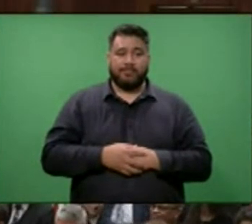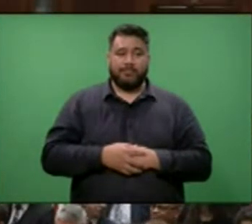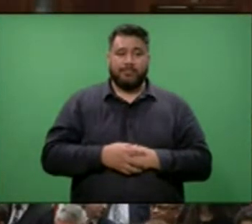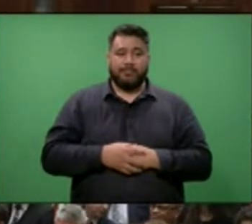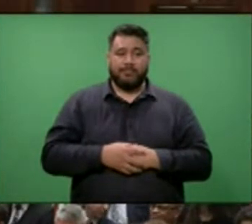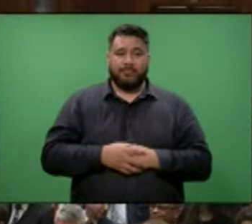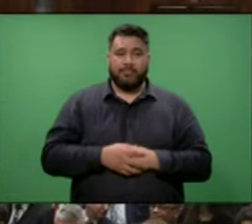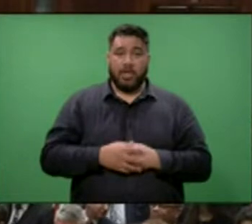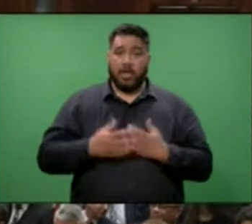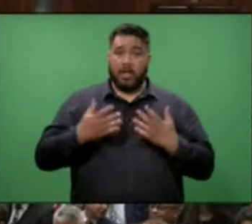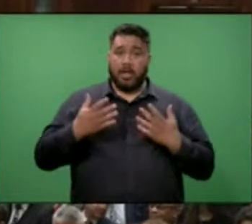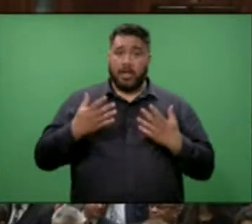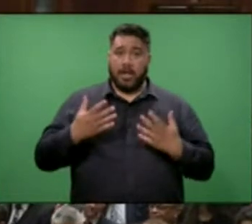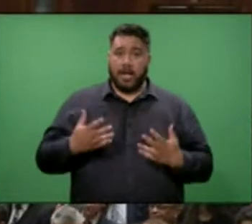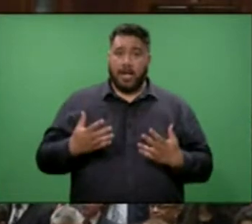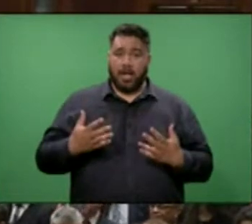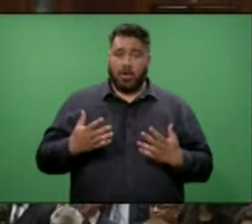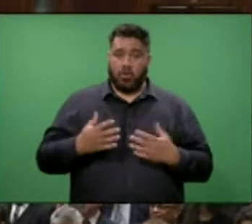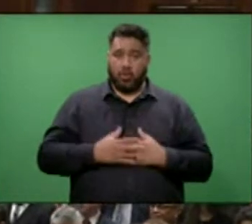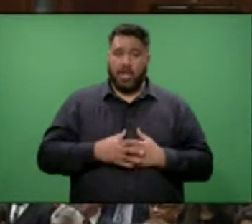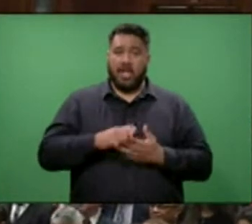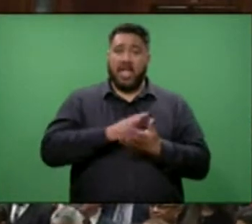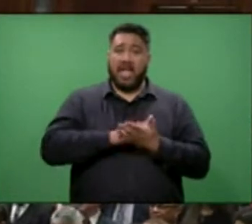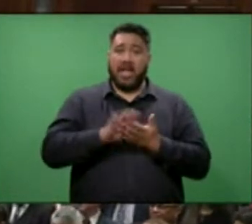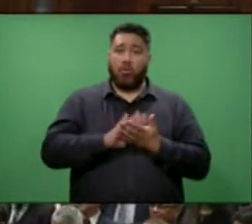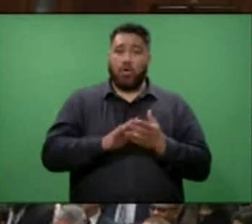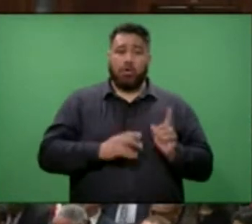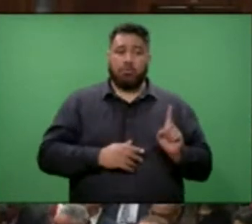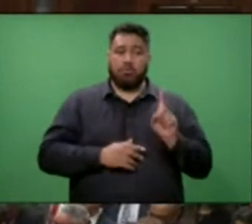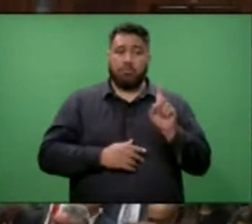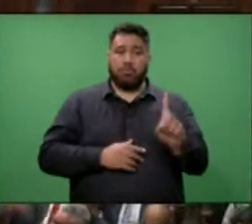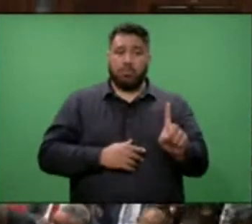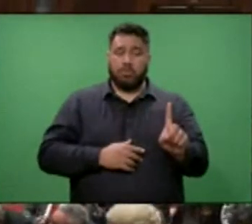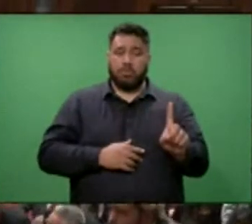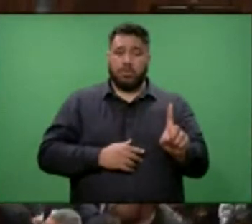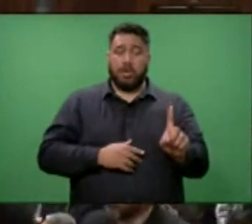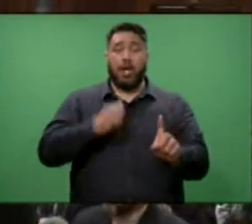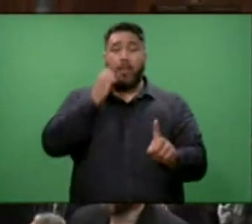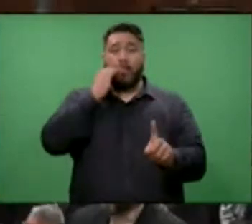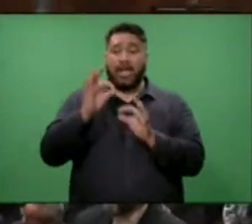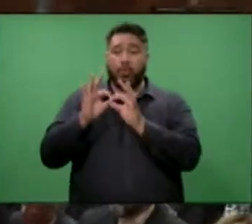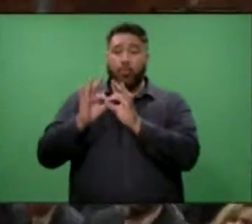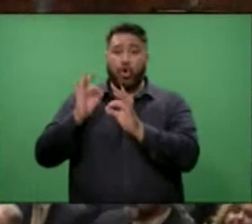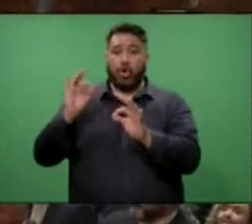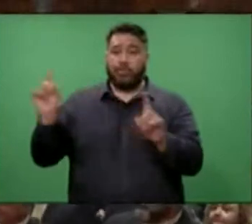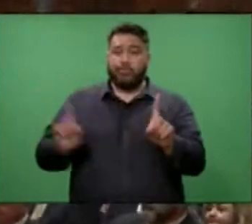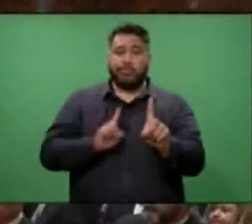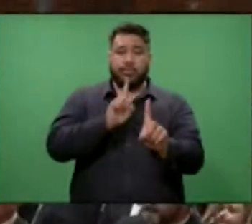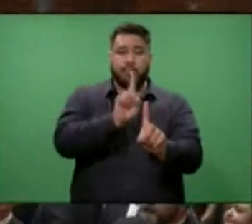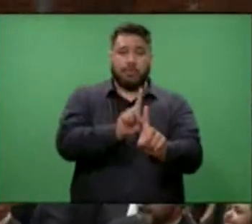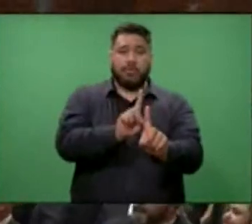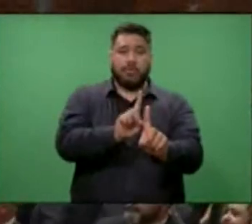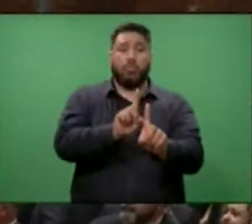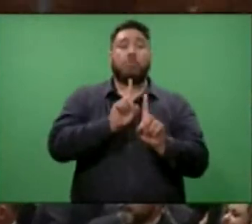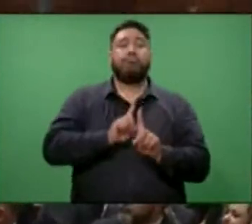Black Rod and the Herald are now moving into position in front of the Governor-General, who's rising from the throne.